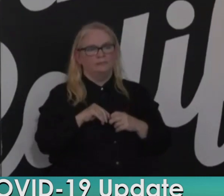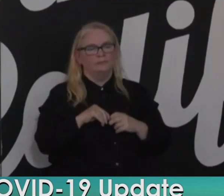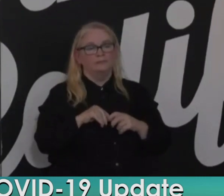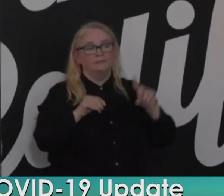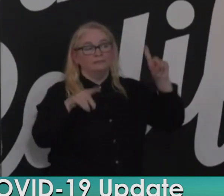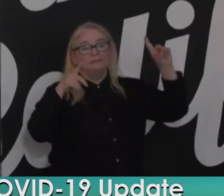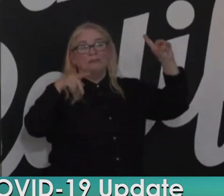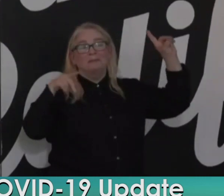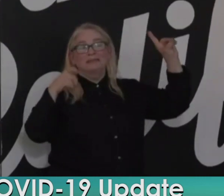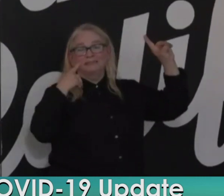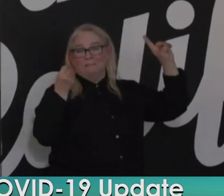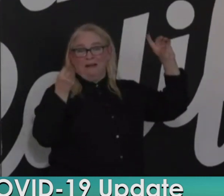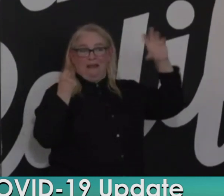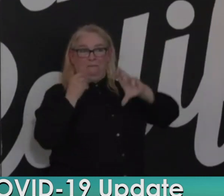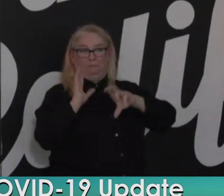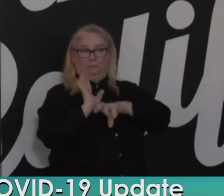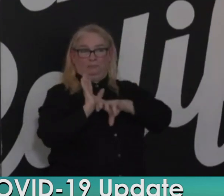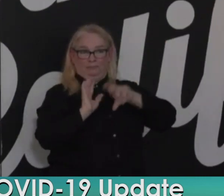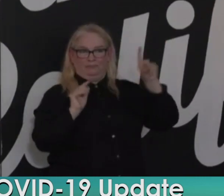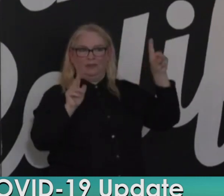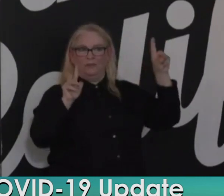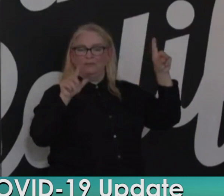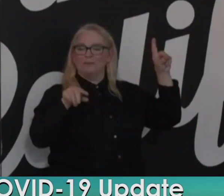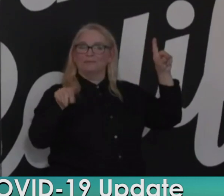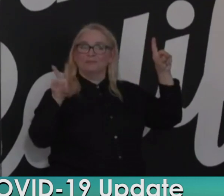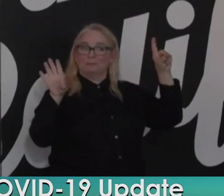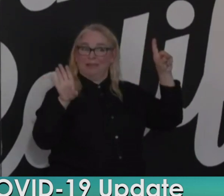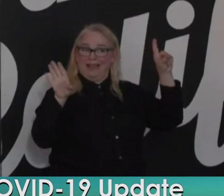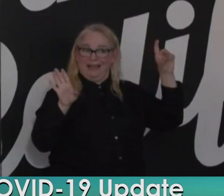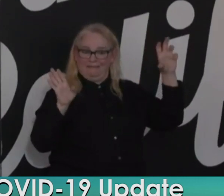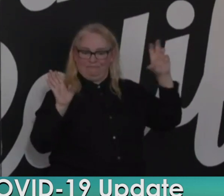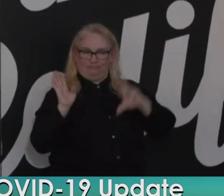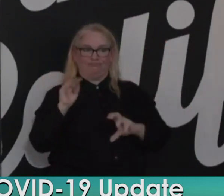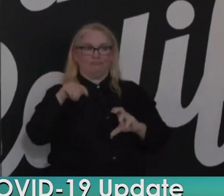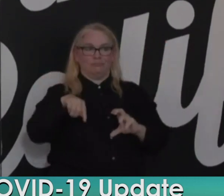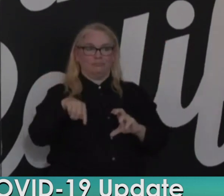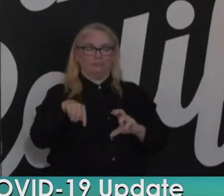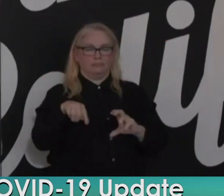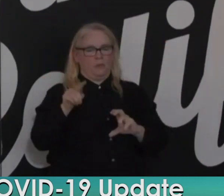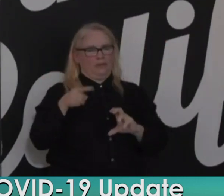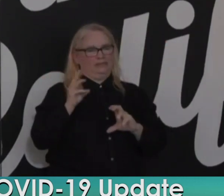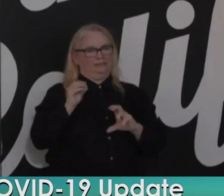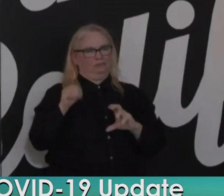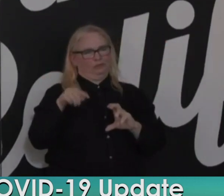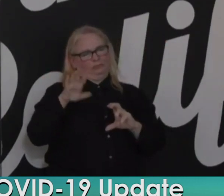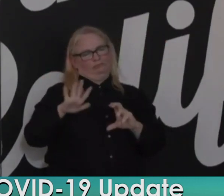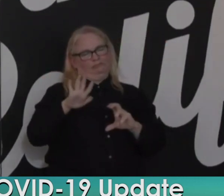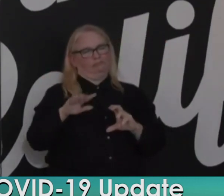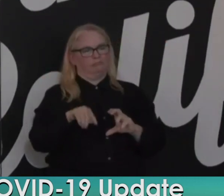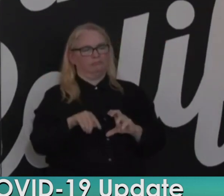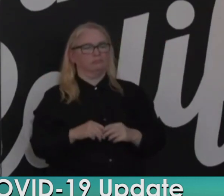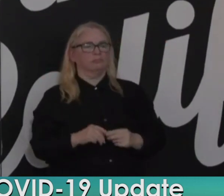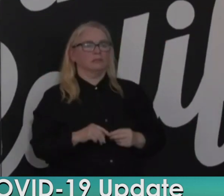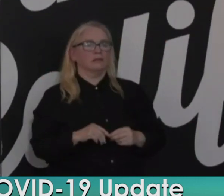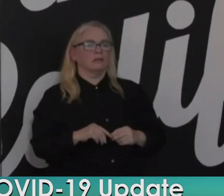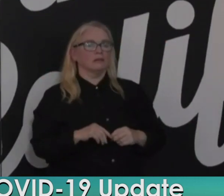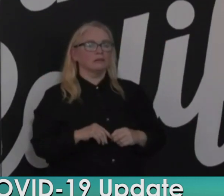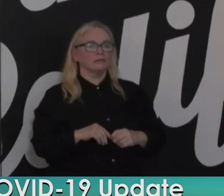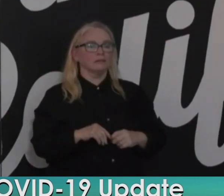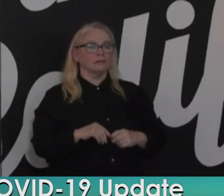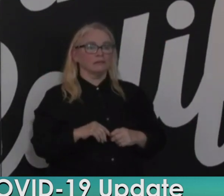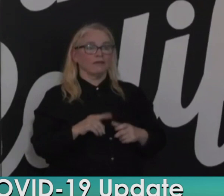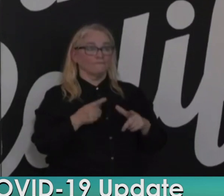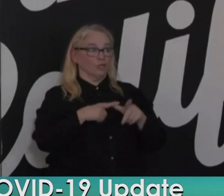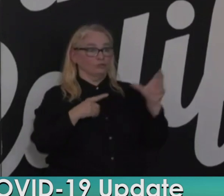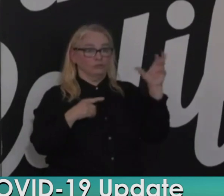down $33.2 billion. So roughly the equivalent amount of the entire first program, even